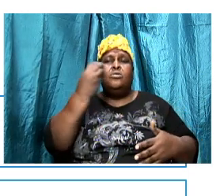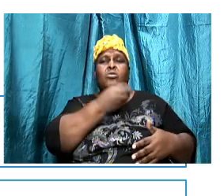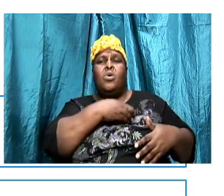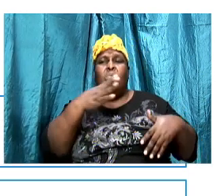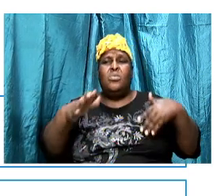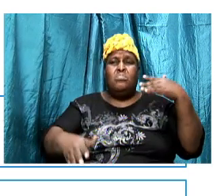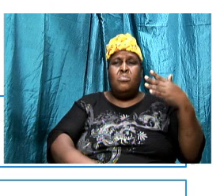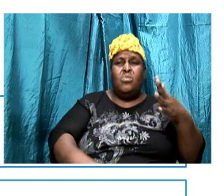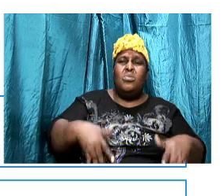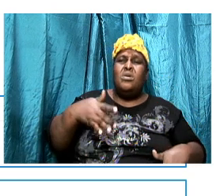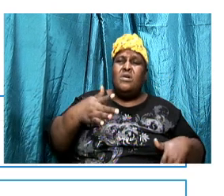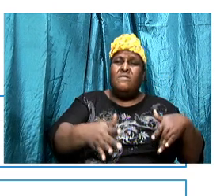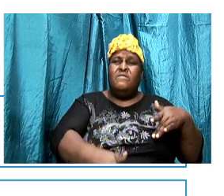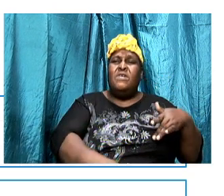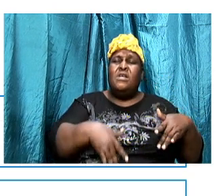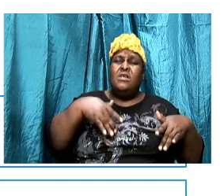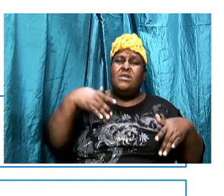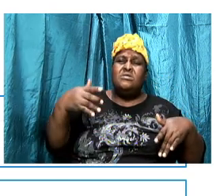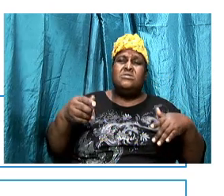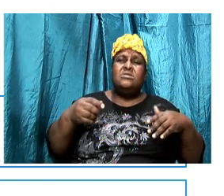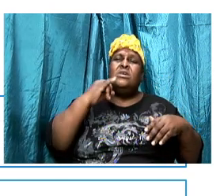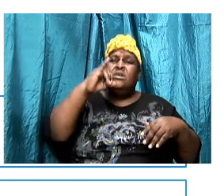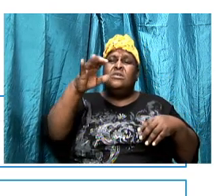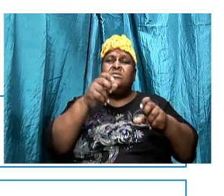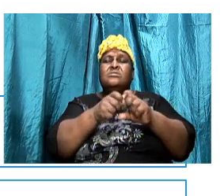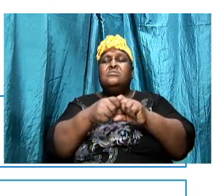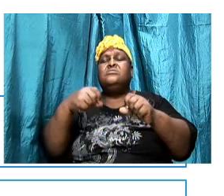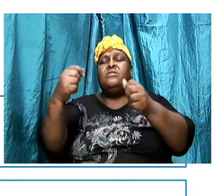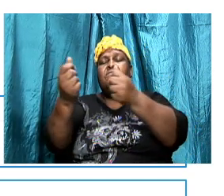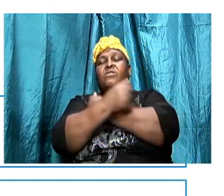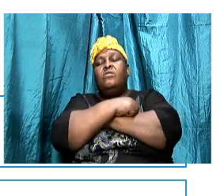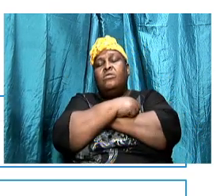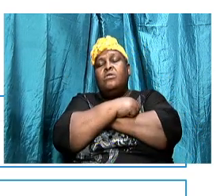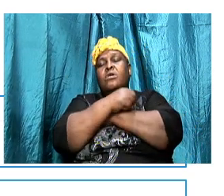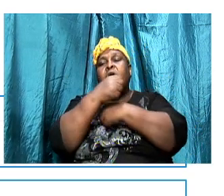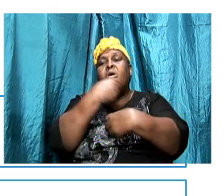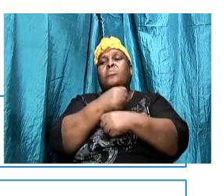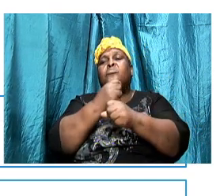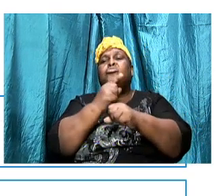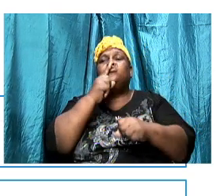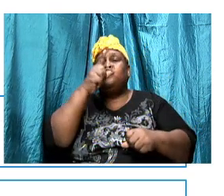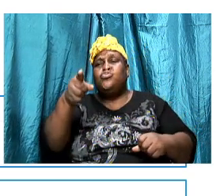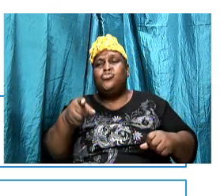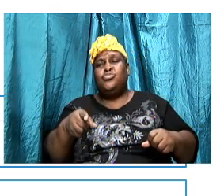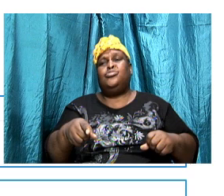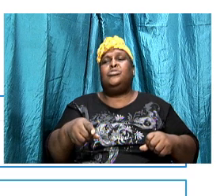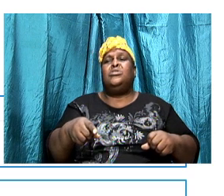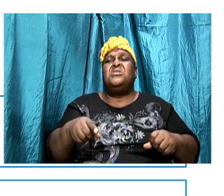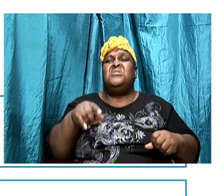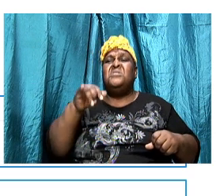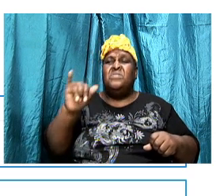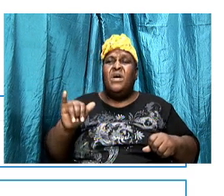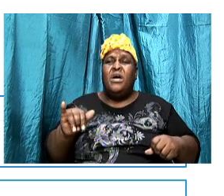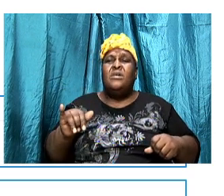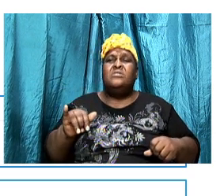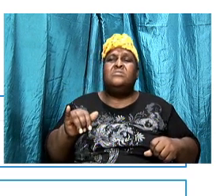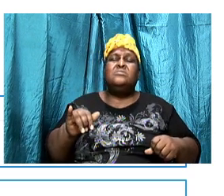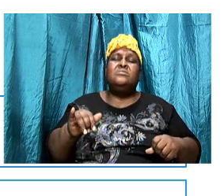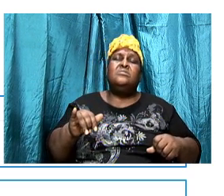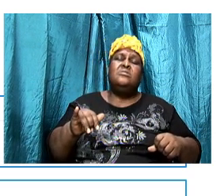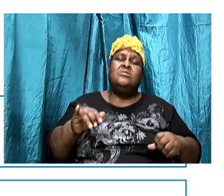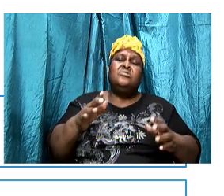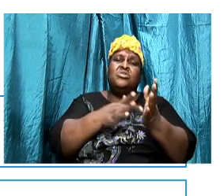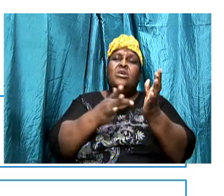that of love, then we can be assured that the material that we are building with will be good.